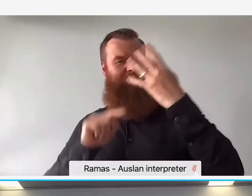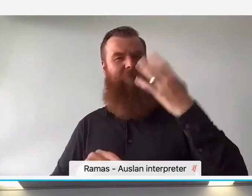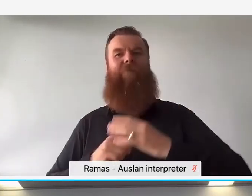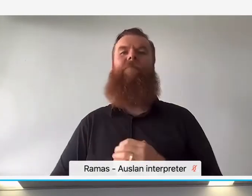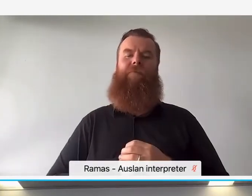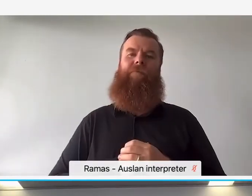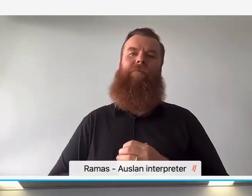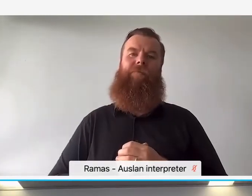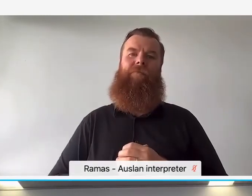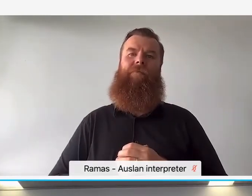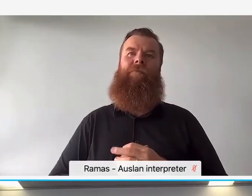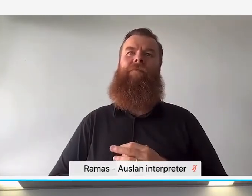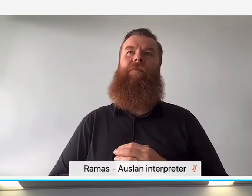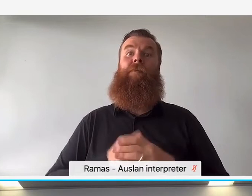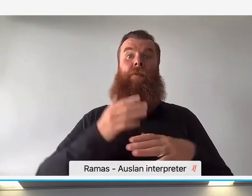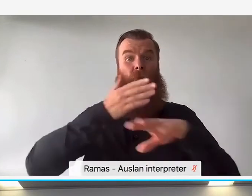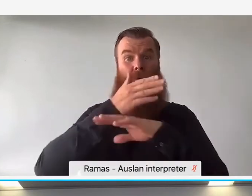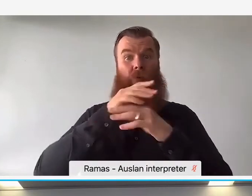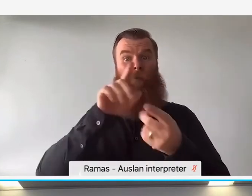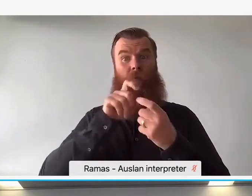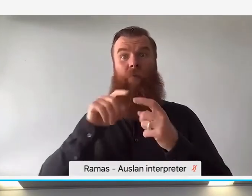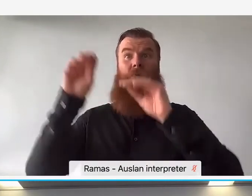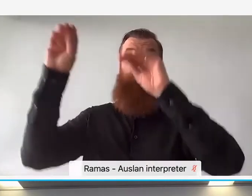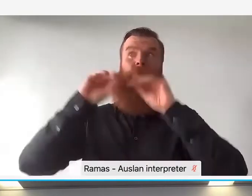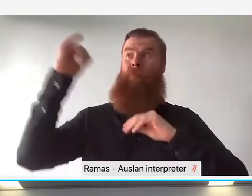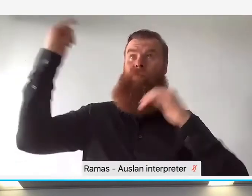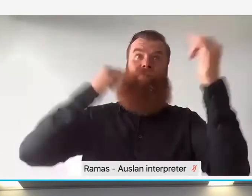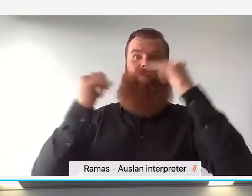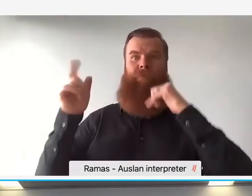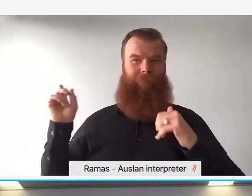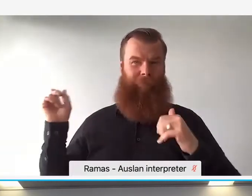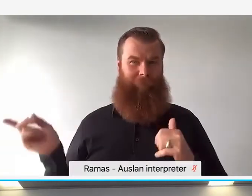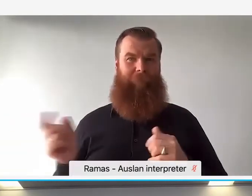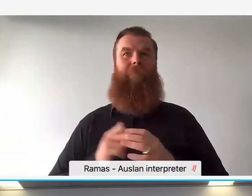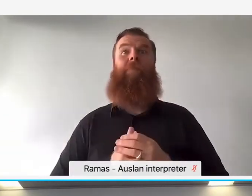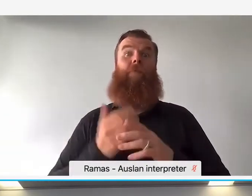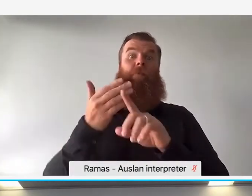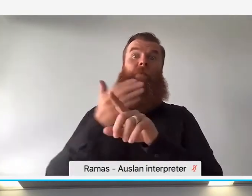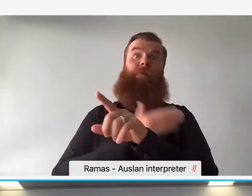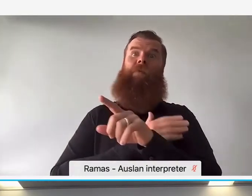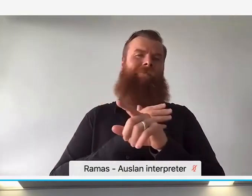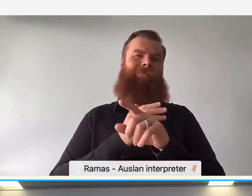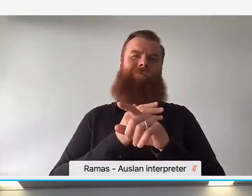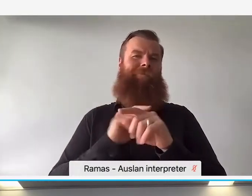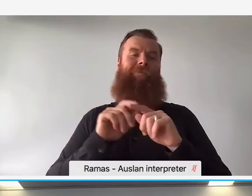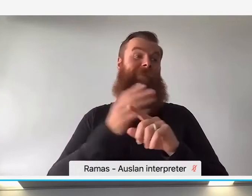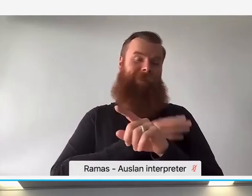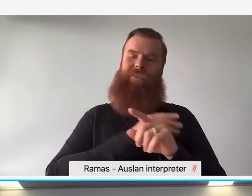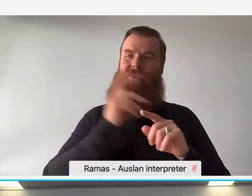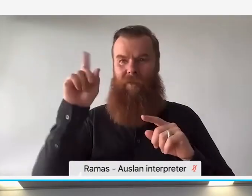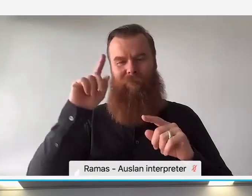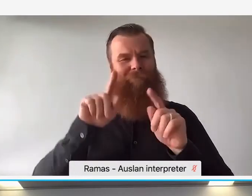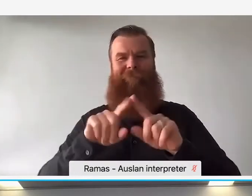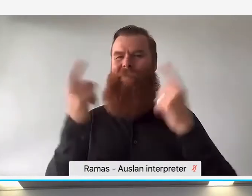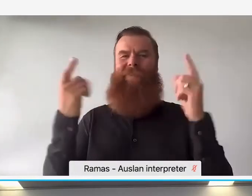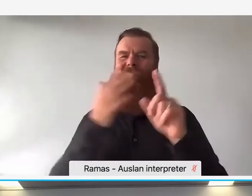Worker recruitment and mobilisation pre-COVID was quite different to what we've been doing now, but we have brought thousands